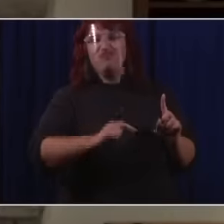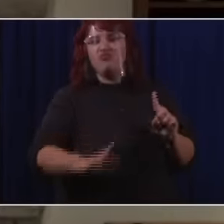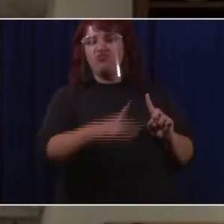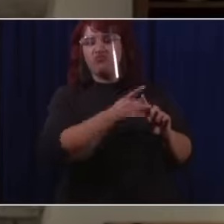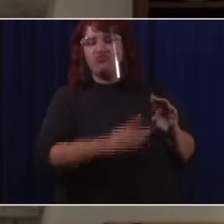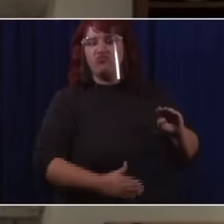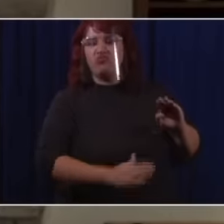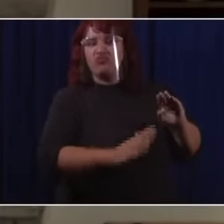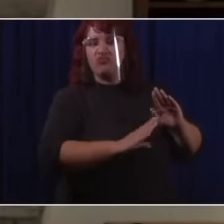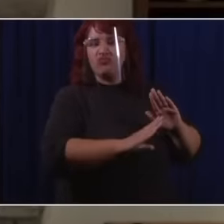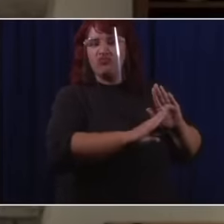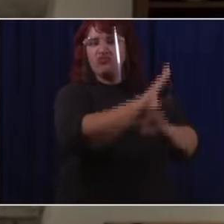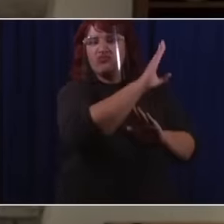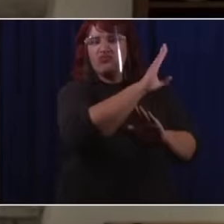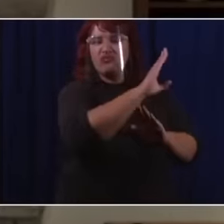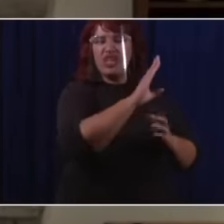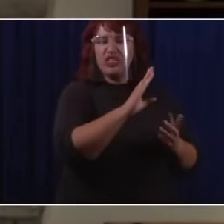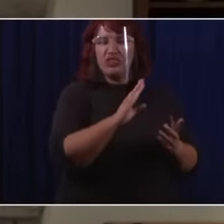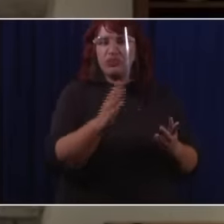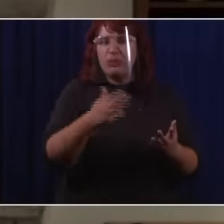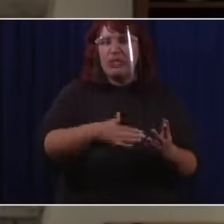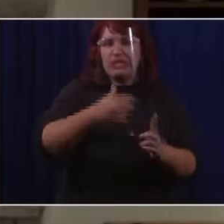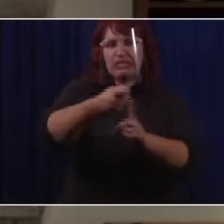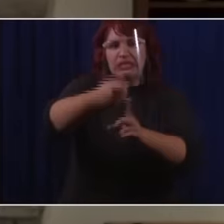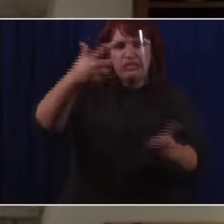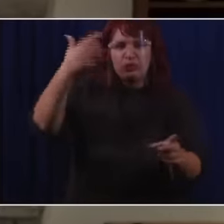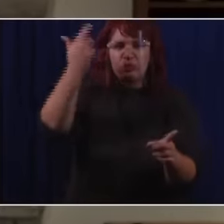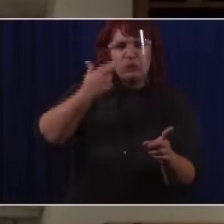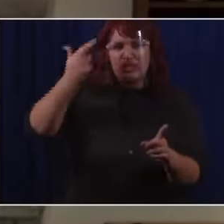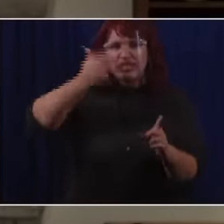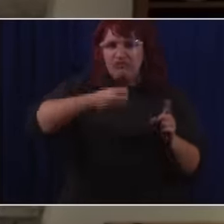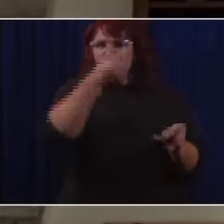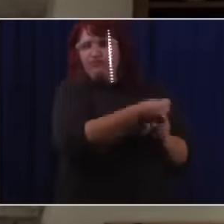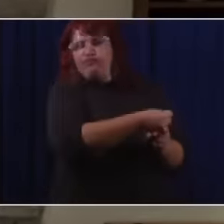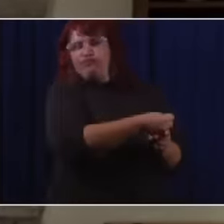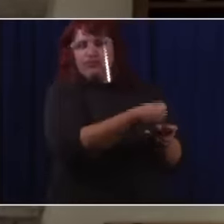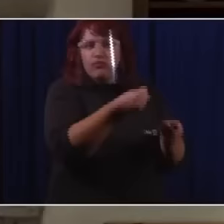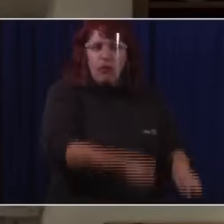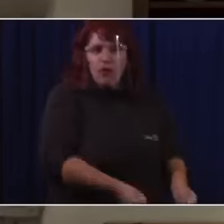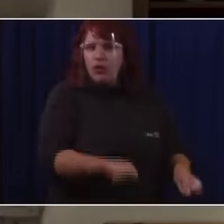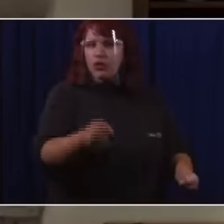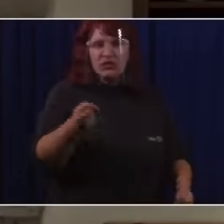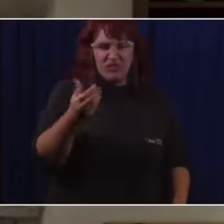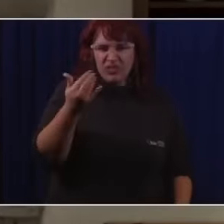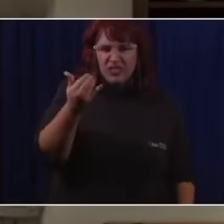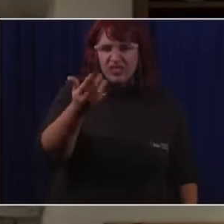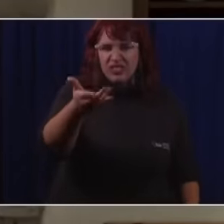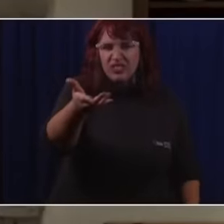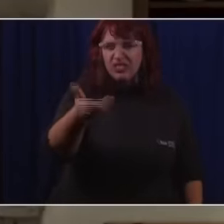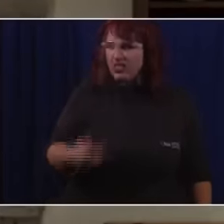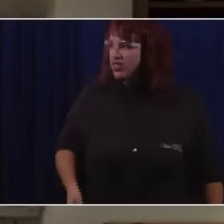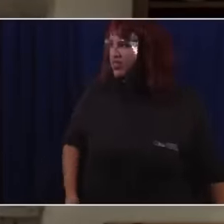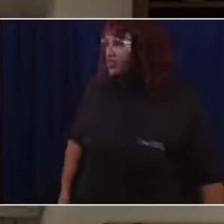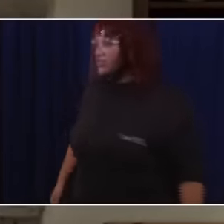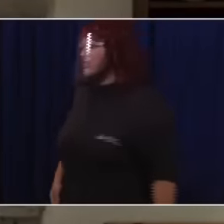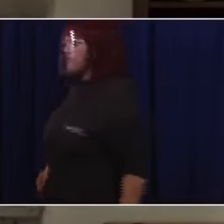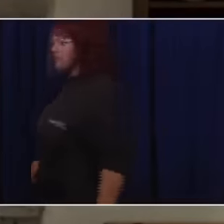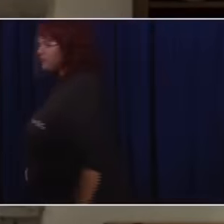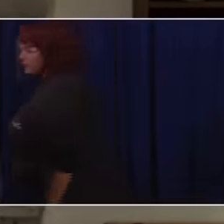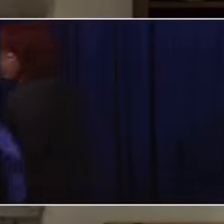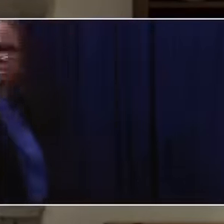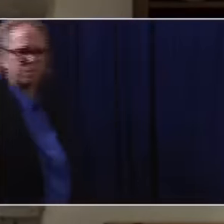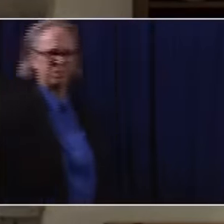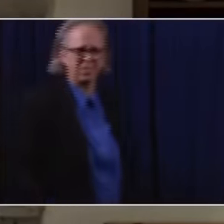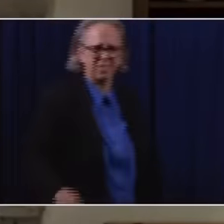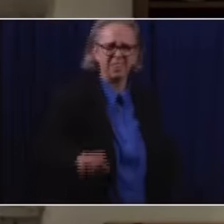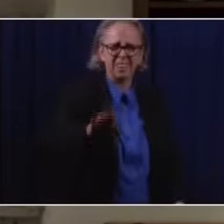elaborate a little bit on that. Why is that? Well, I don't think anybody really knows for sure why that is, but it is